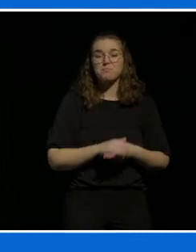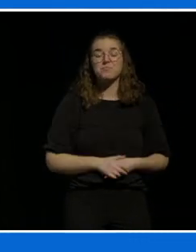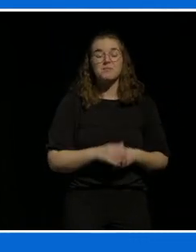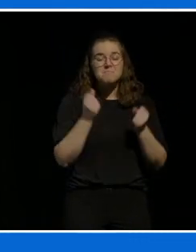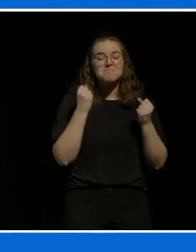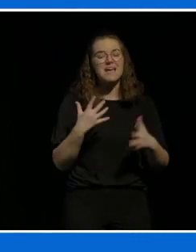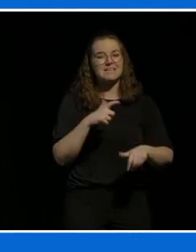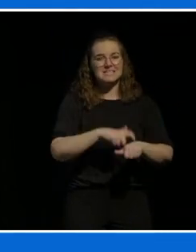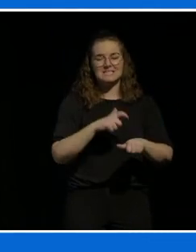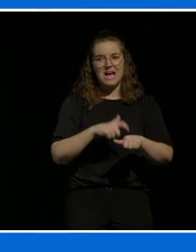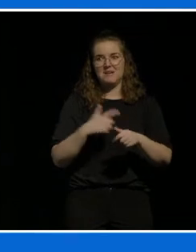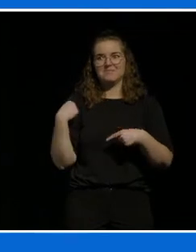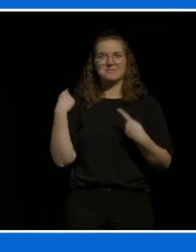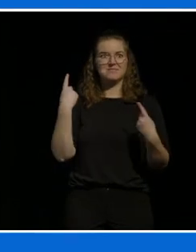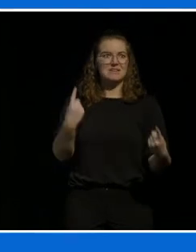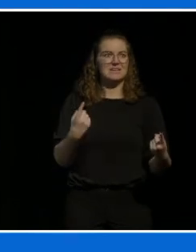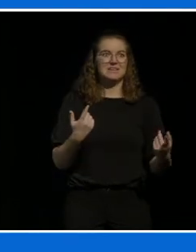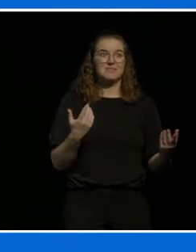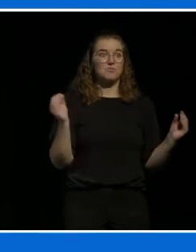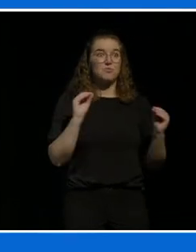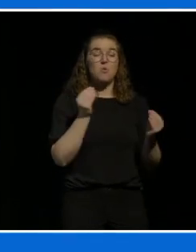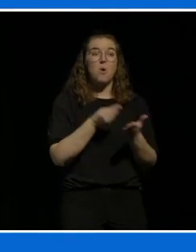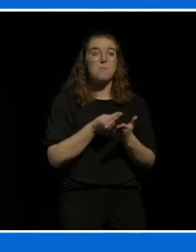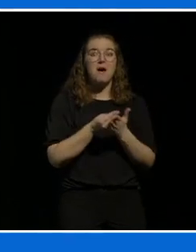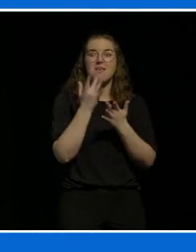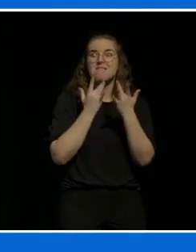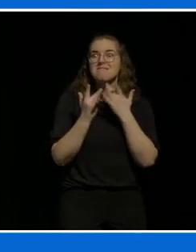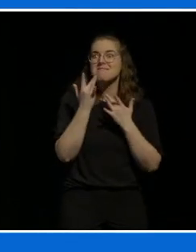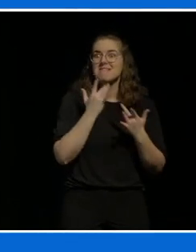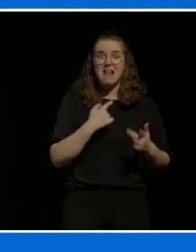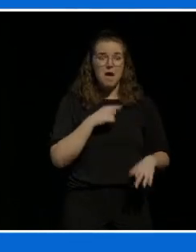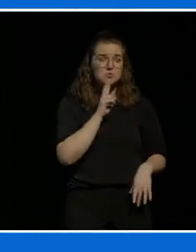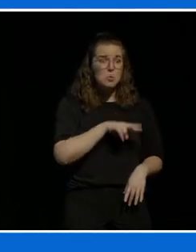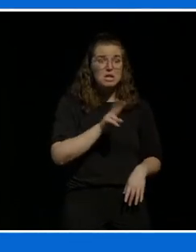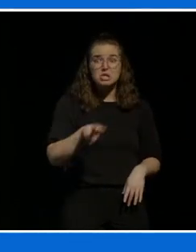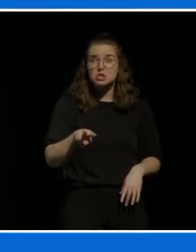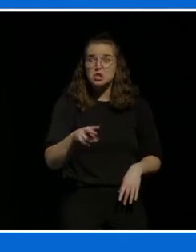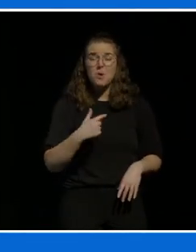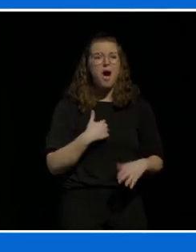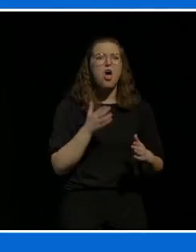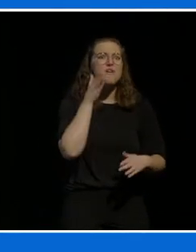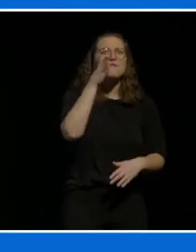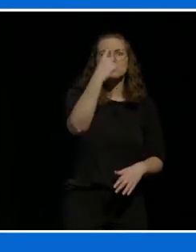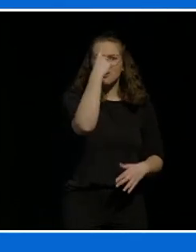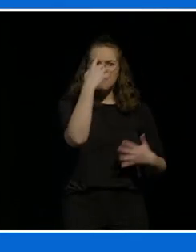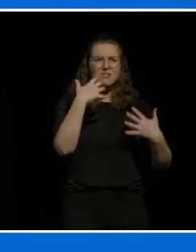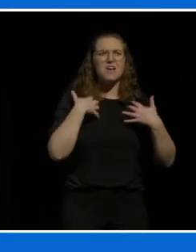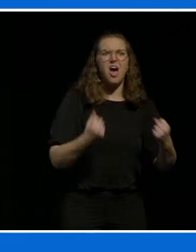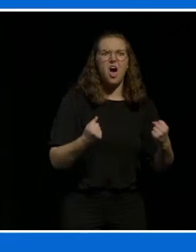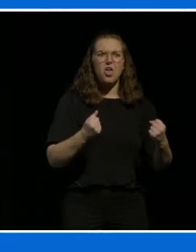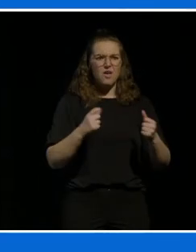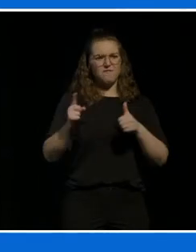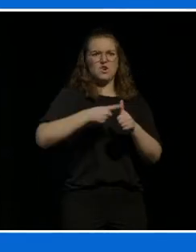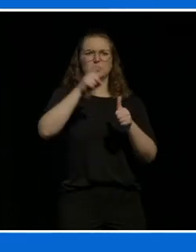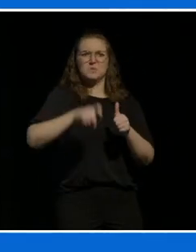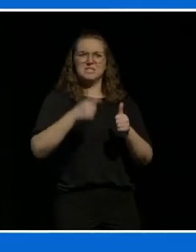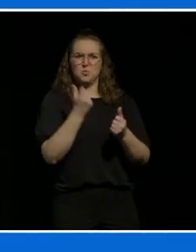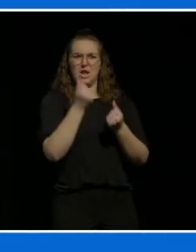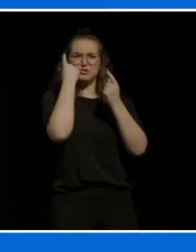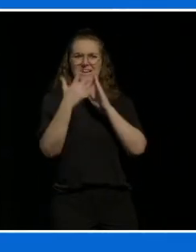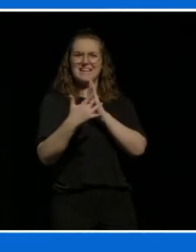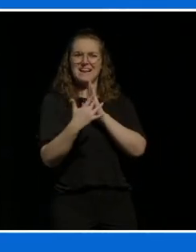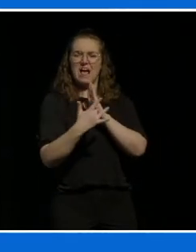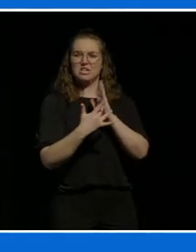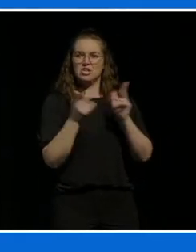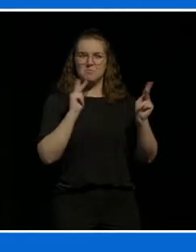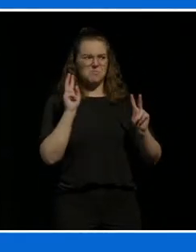didn't have money for funding. No one took me seriously as a 22-year-old that said, the future of mental health is understanding technology. And it was